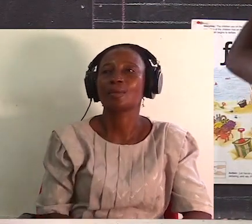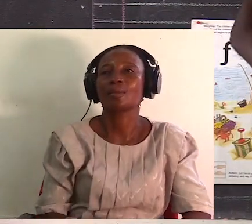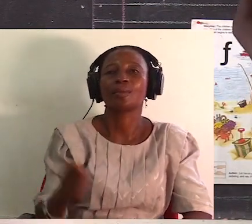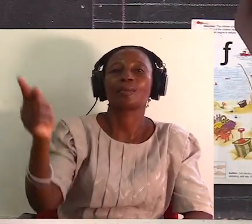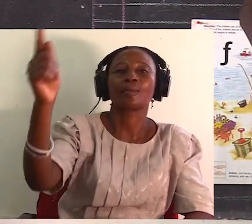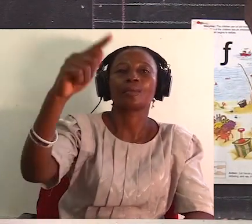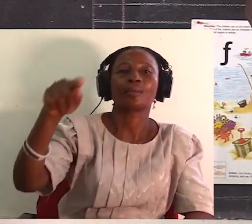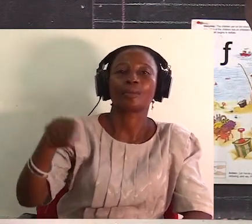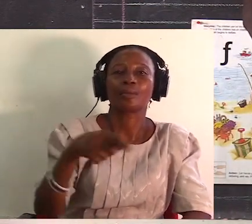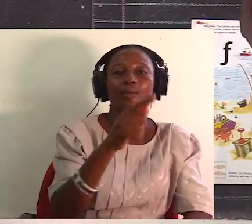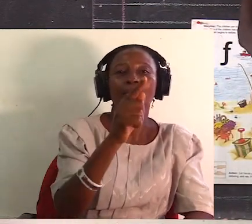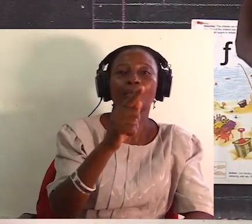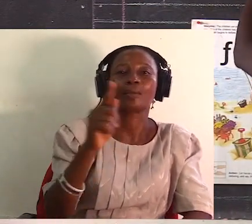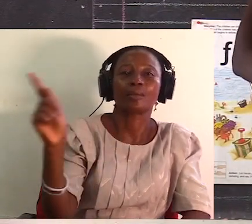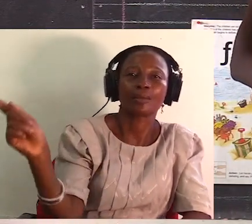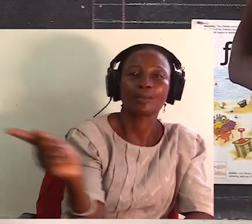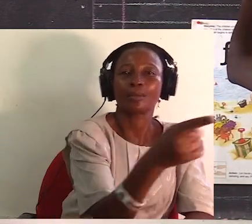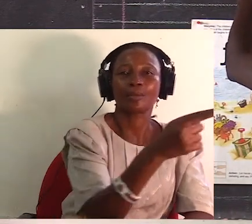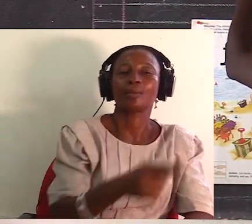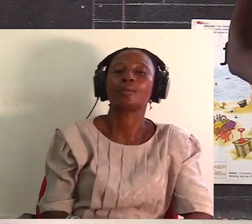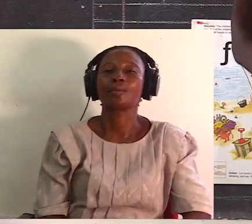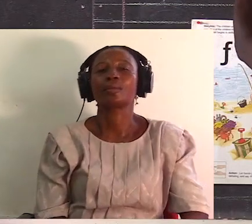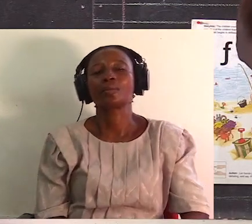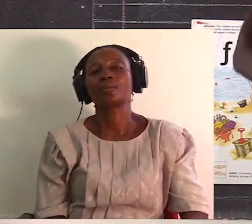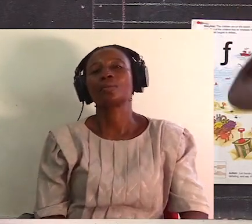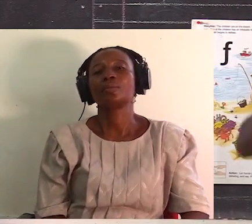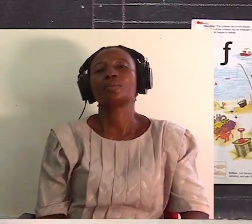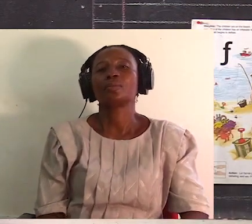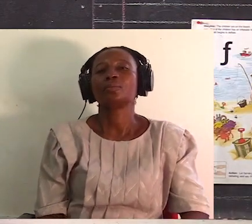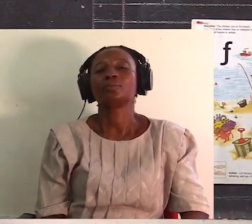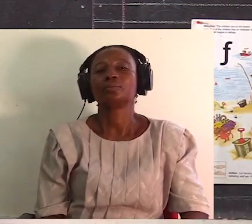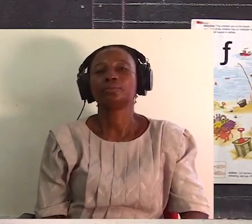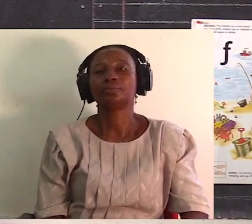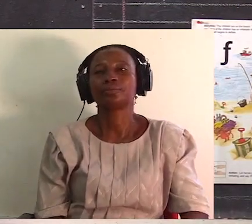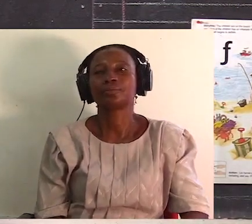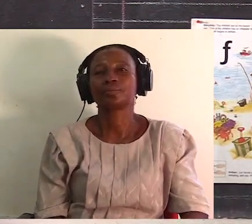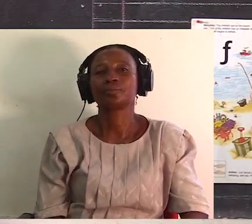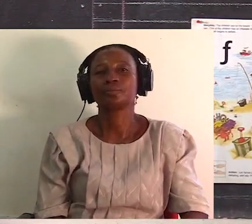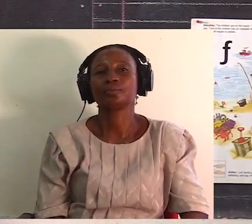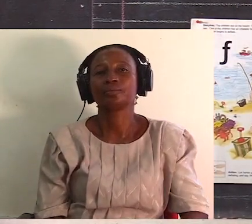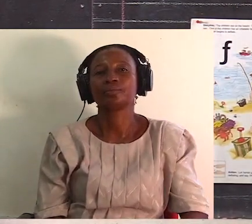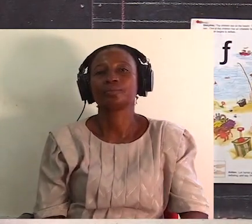it. Curly down, curve, and across.